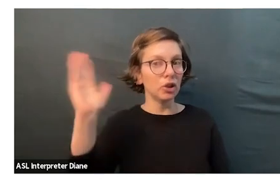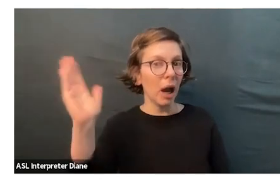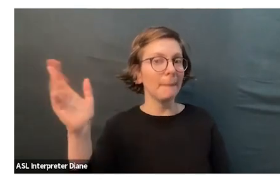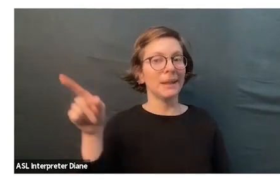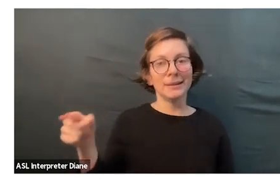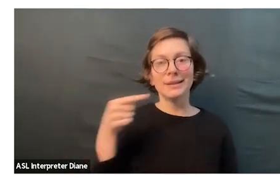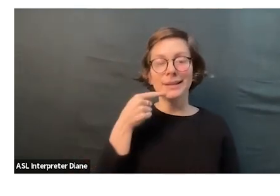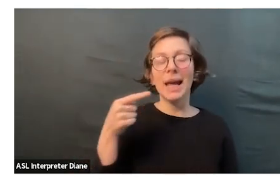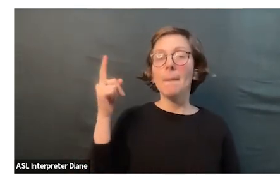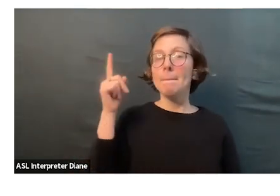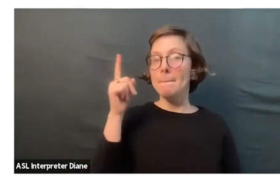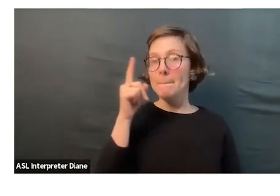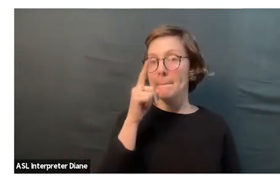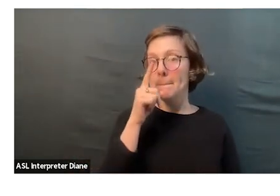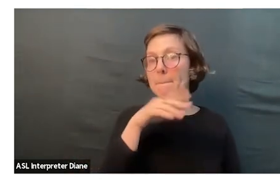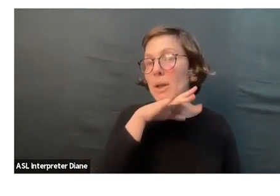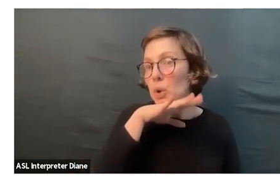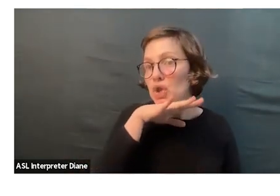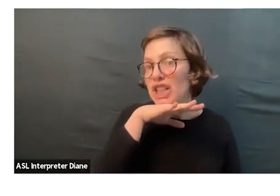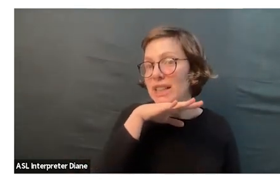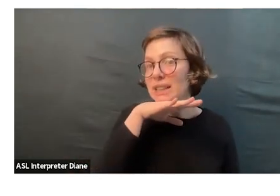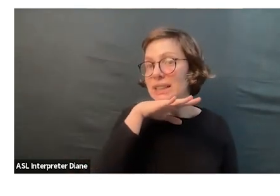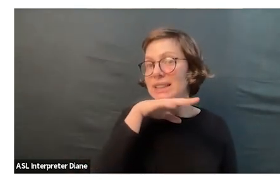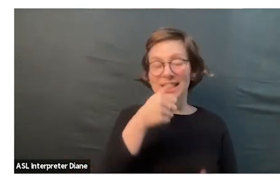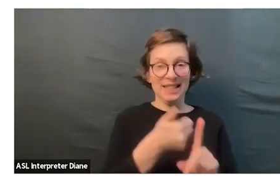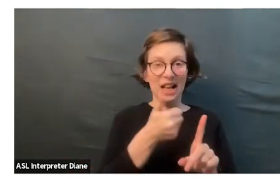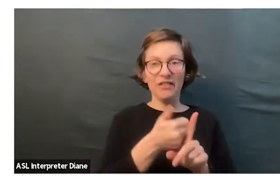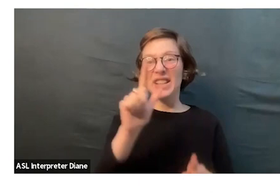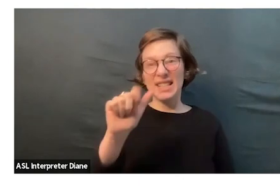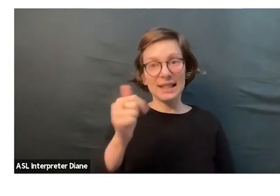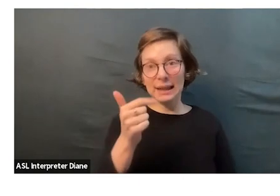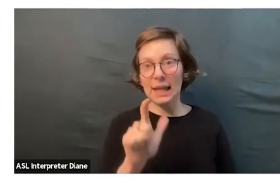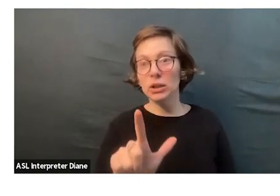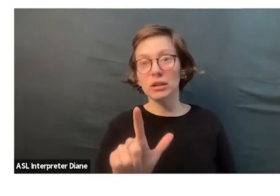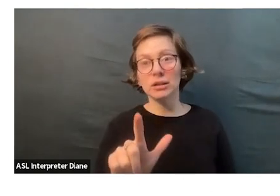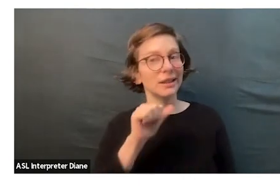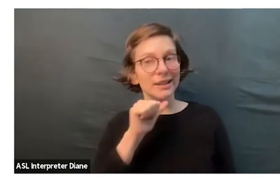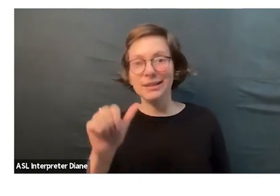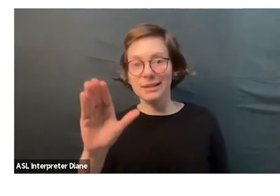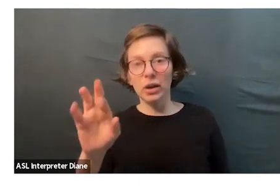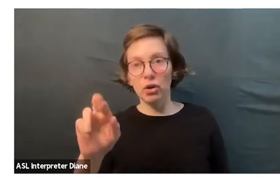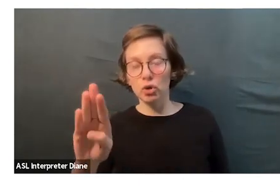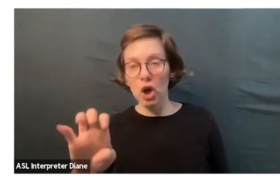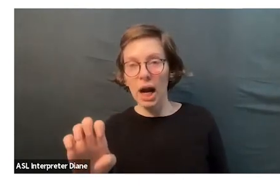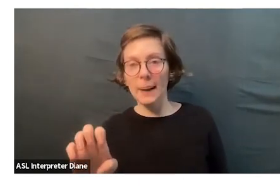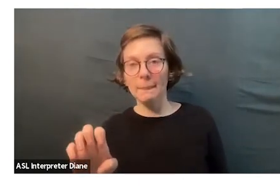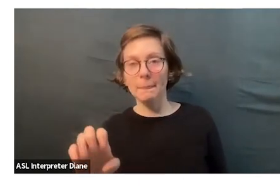is protected by the law, which is waste, which is pollution, which is the seizing of indigenous land to build holes, to create landfills, and